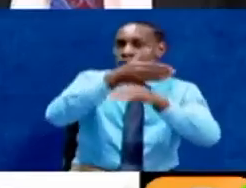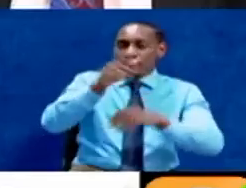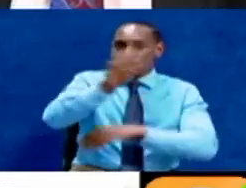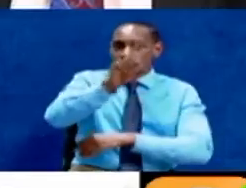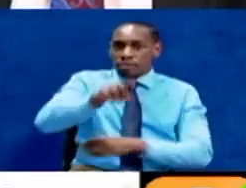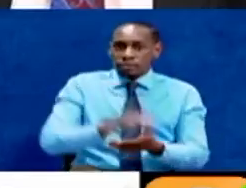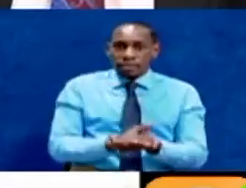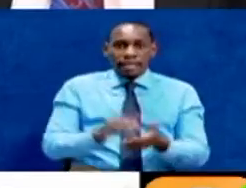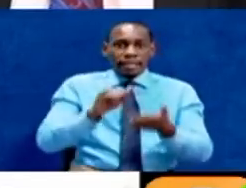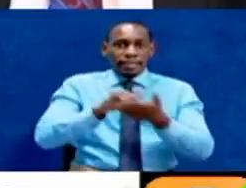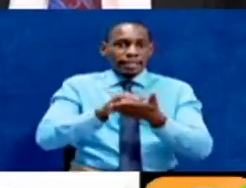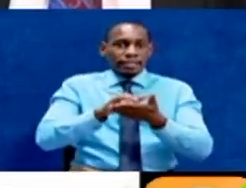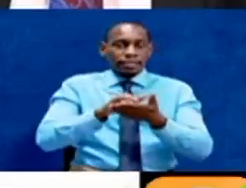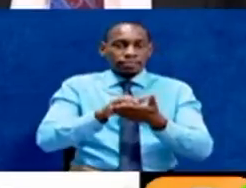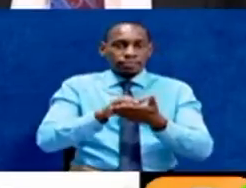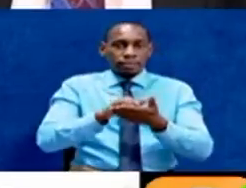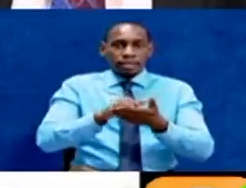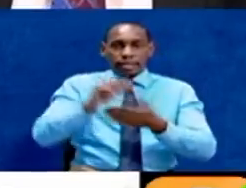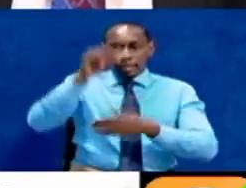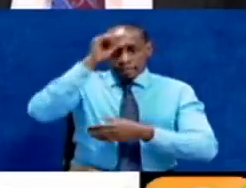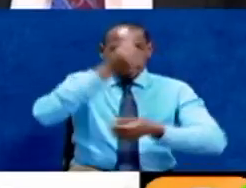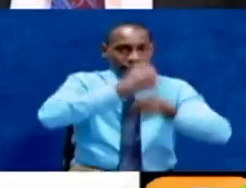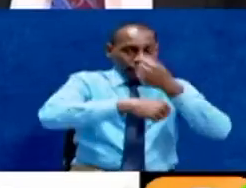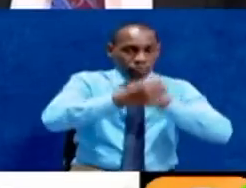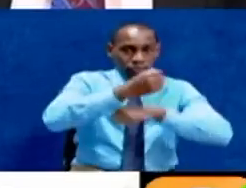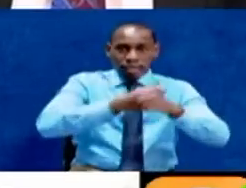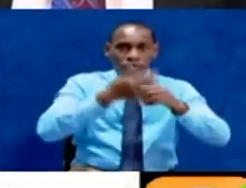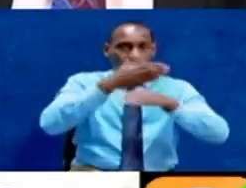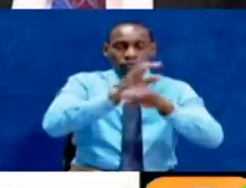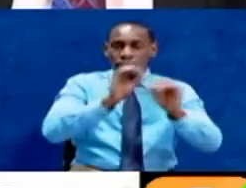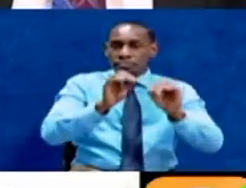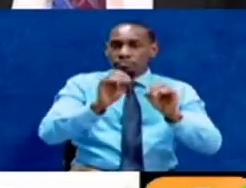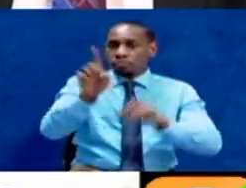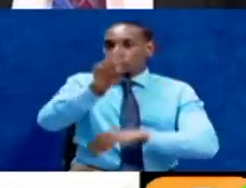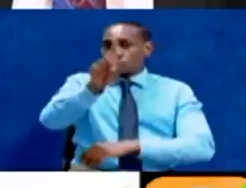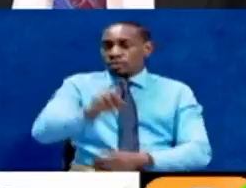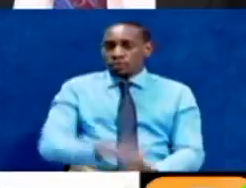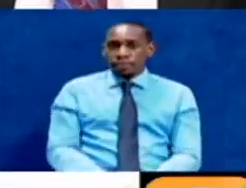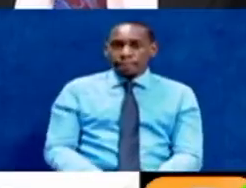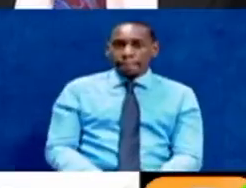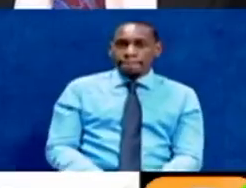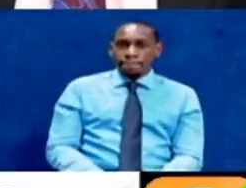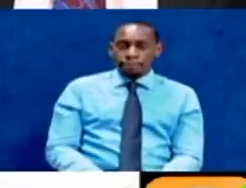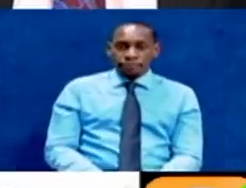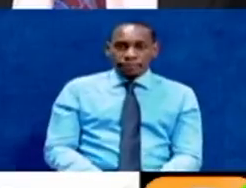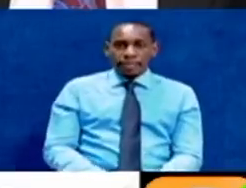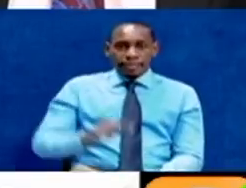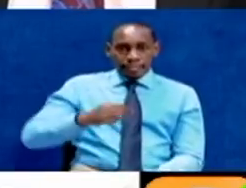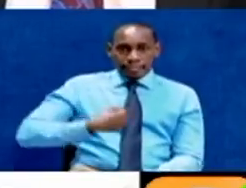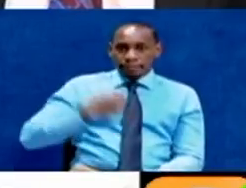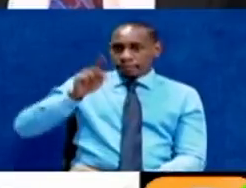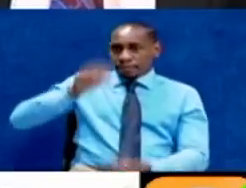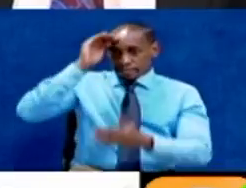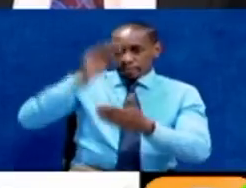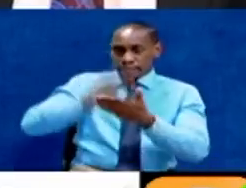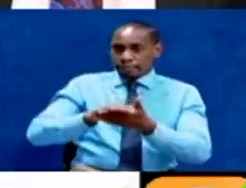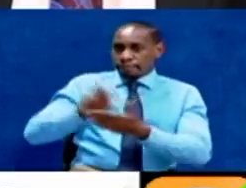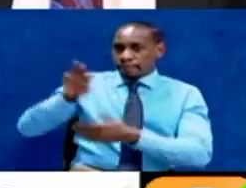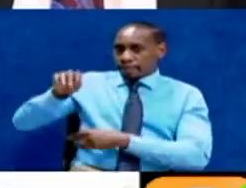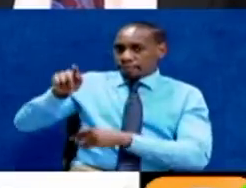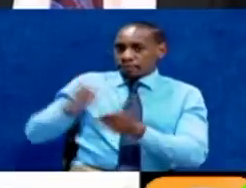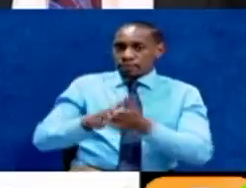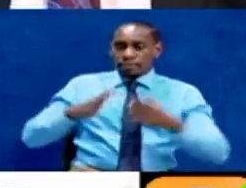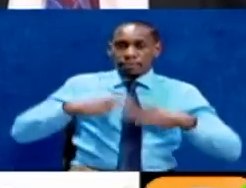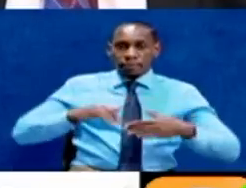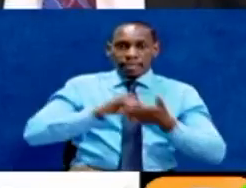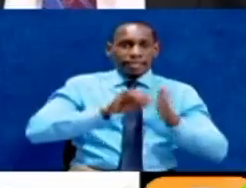Is there an argument that they should not be doing certain things? Because you see, Wahiga, I need to believe as a member of parliament and the people I represent need to